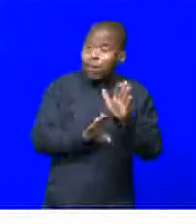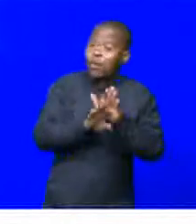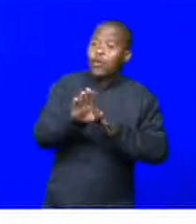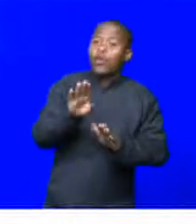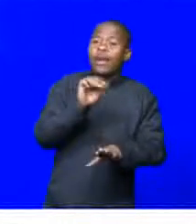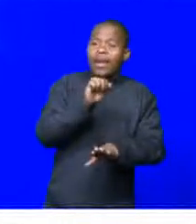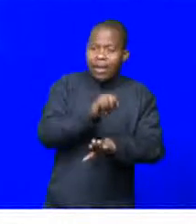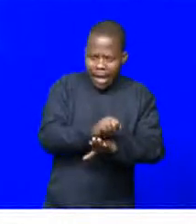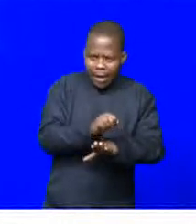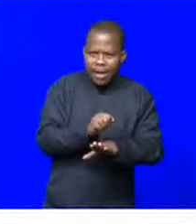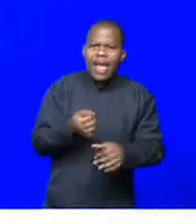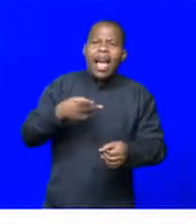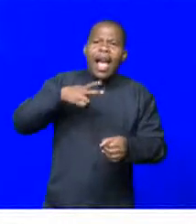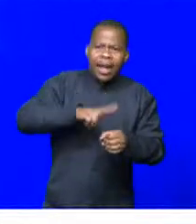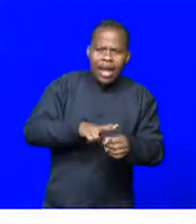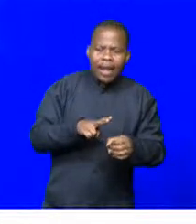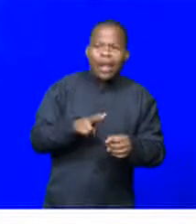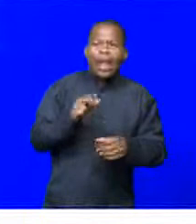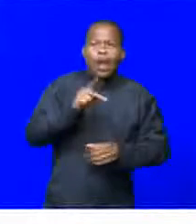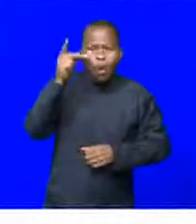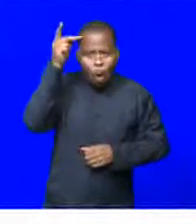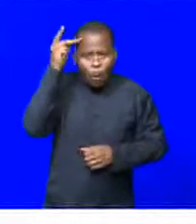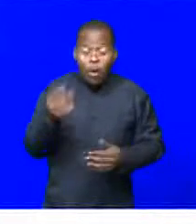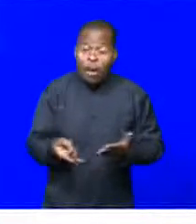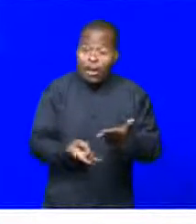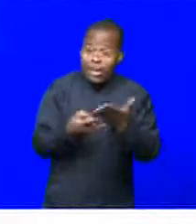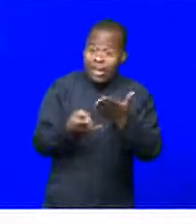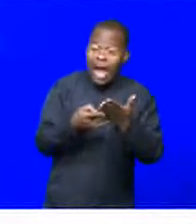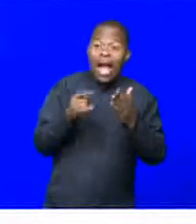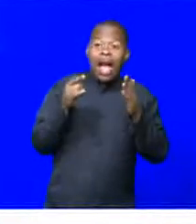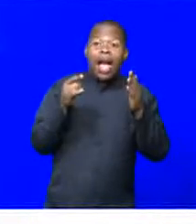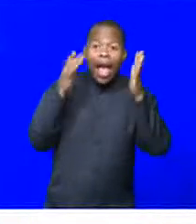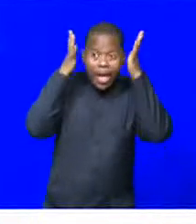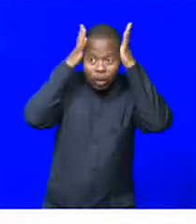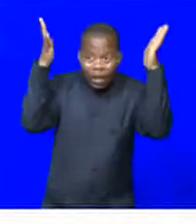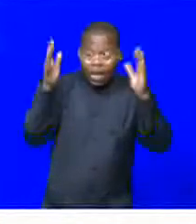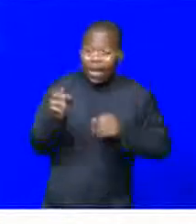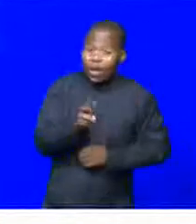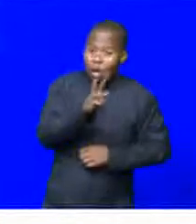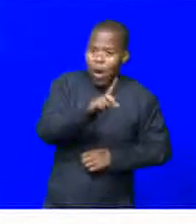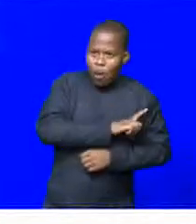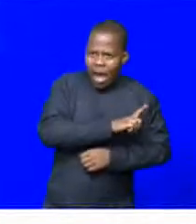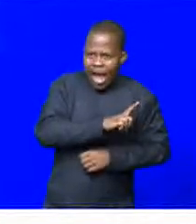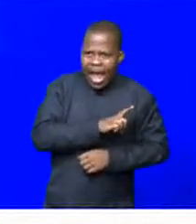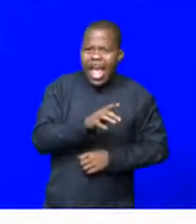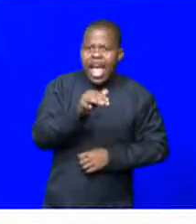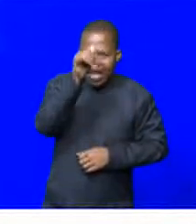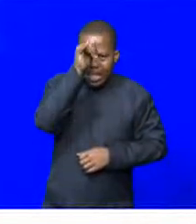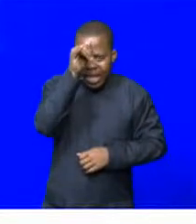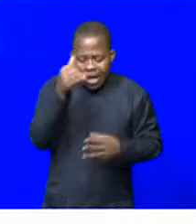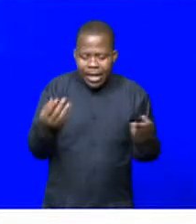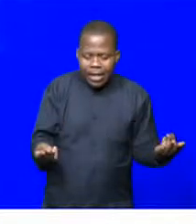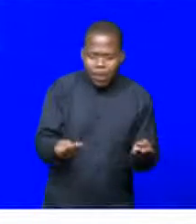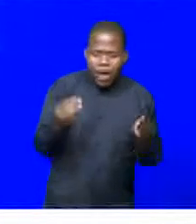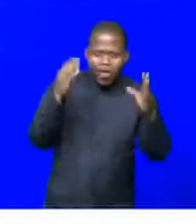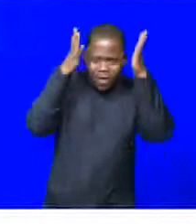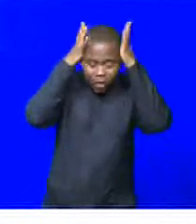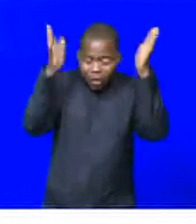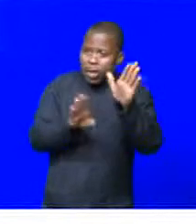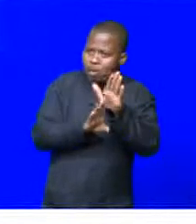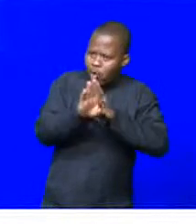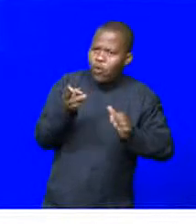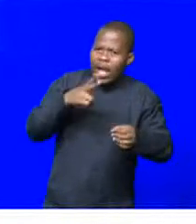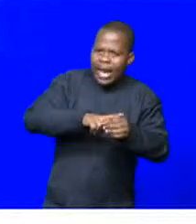Resource Development Policy. Lo mgomo utawusita ke live ukuthi lisathuthukisa emaswati kutemakhono